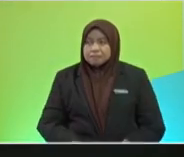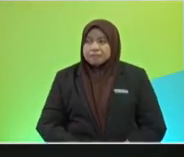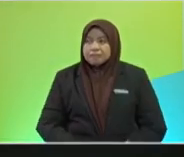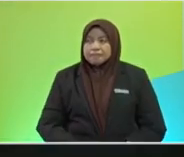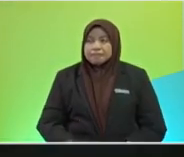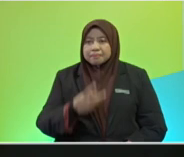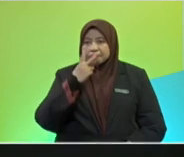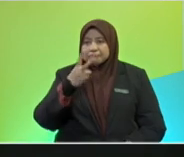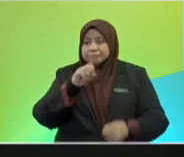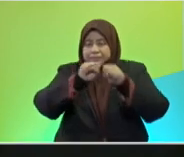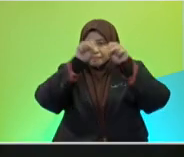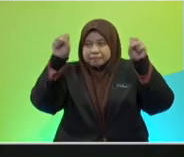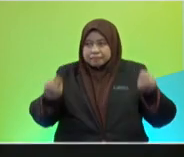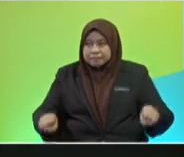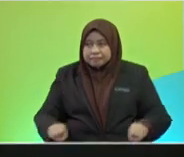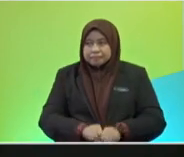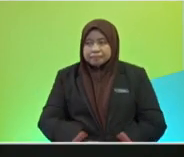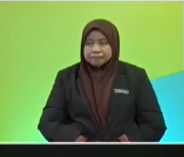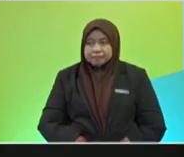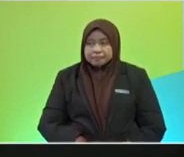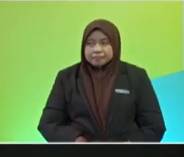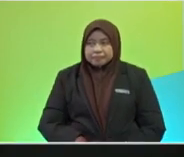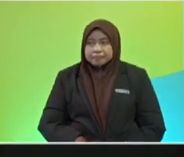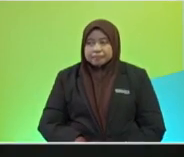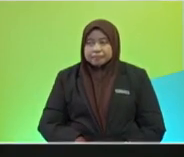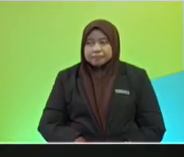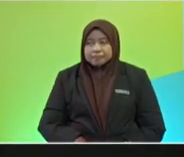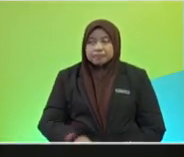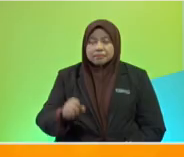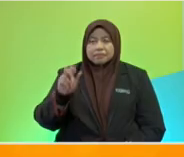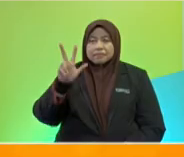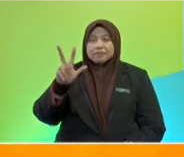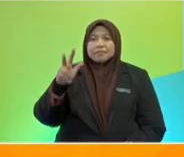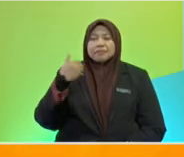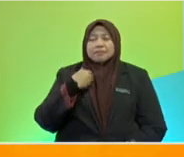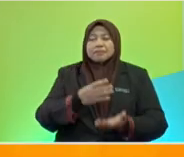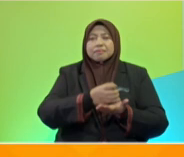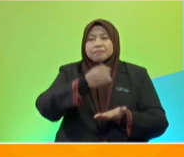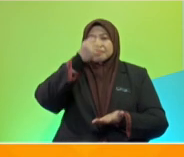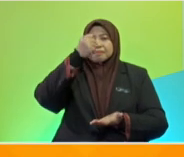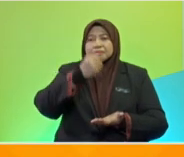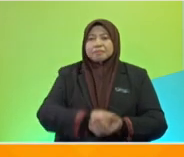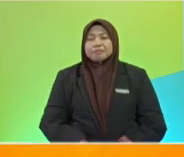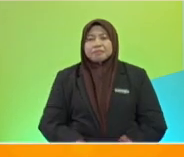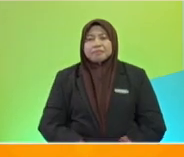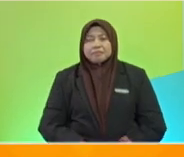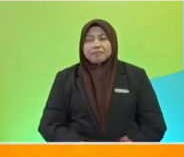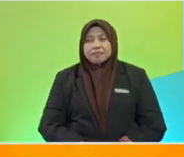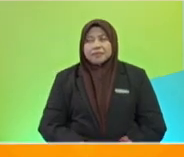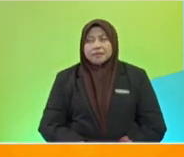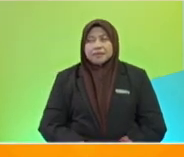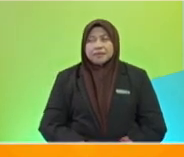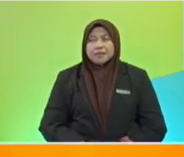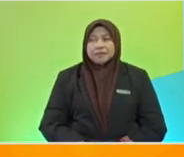the screen right now. Mm-hmm. Okay. We have three types of bottles right now in front of you. Mm-hmm.